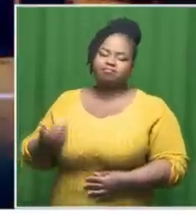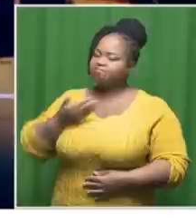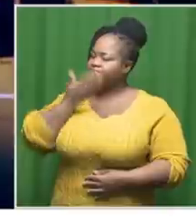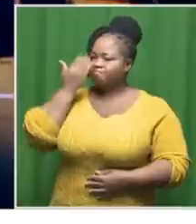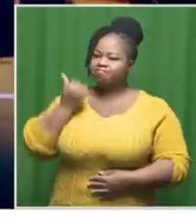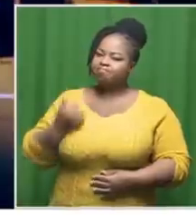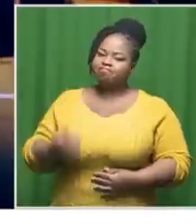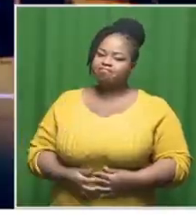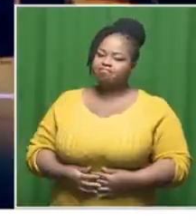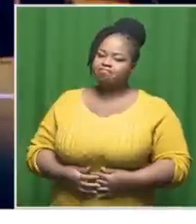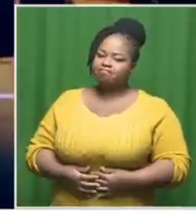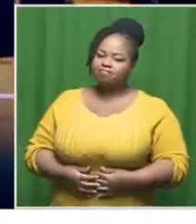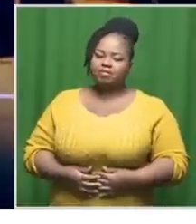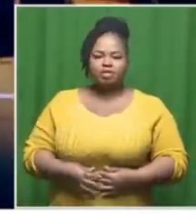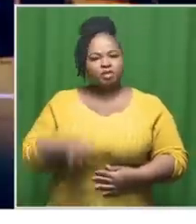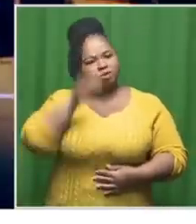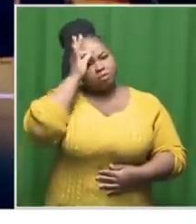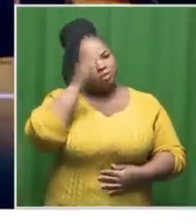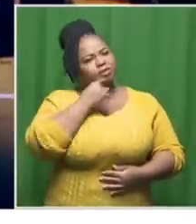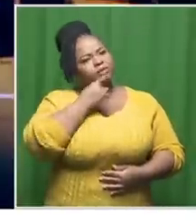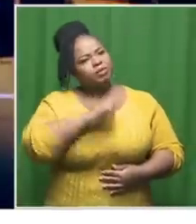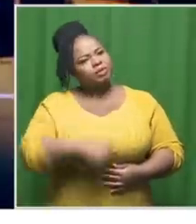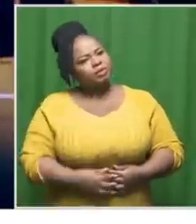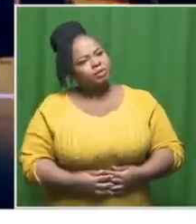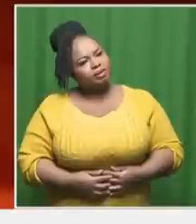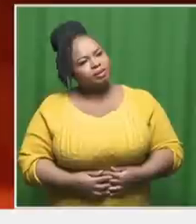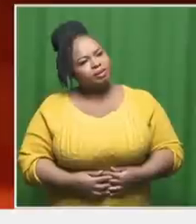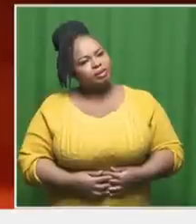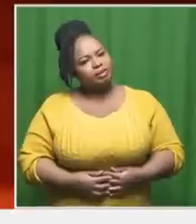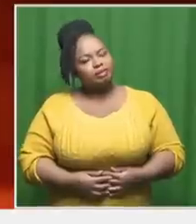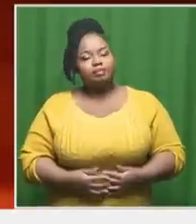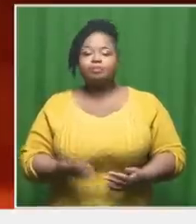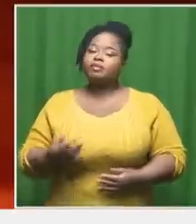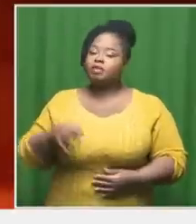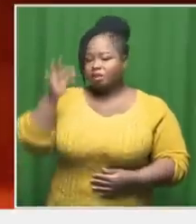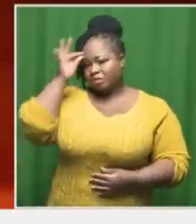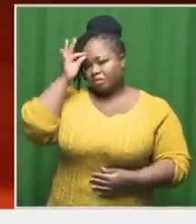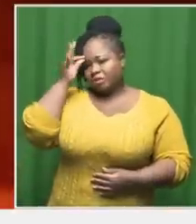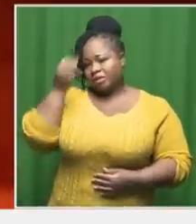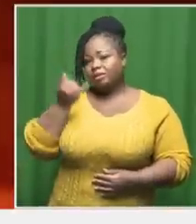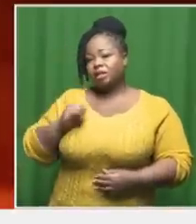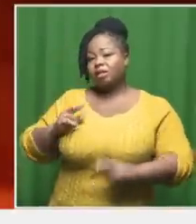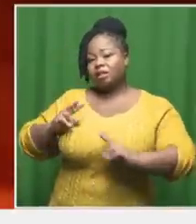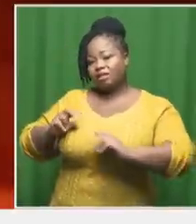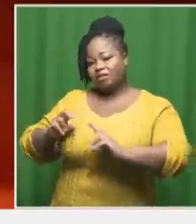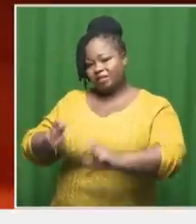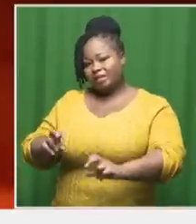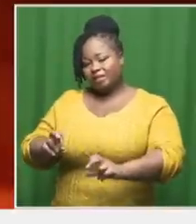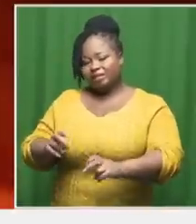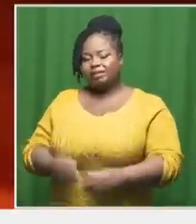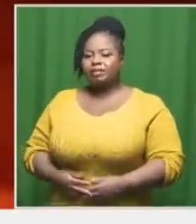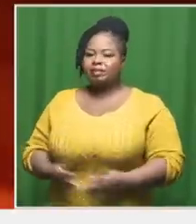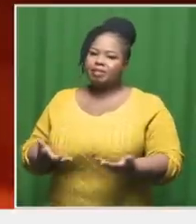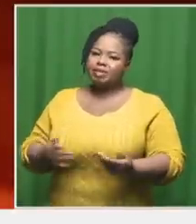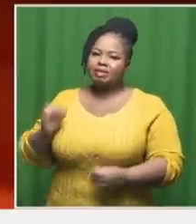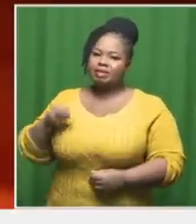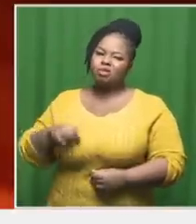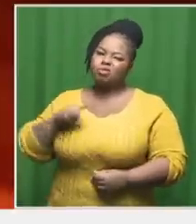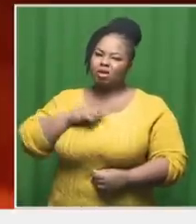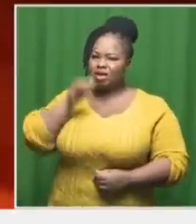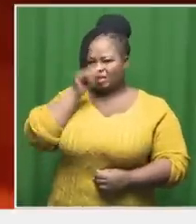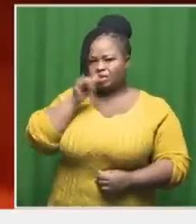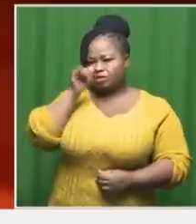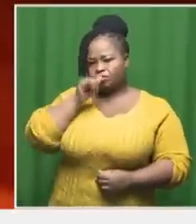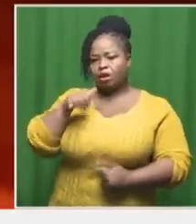aware of. What are the police saying? Well, they are busy investigating the incident. Obviously, it is an active crime